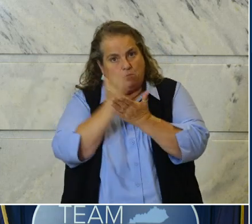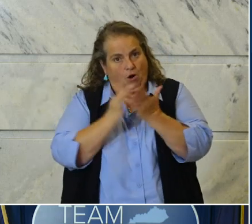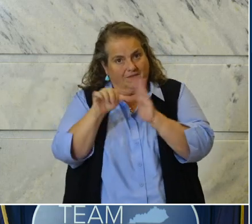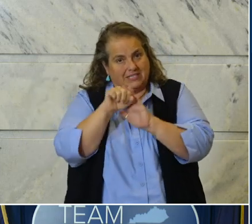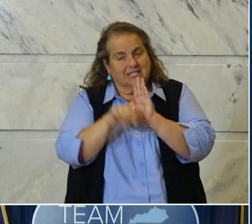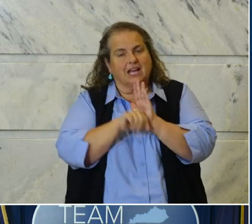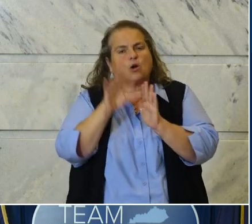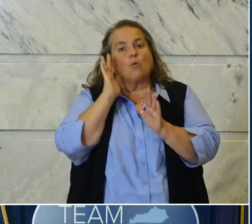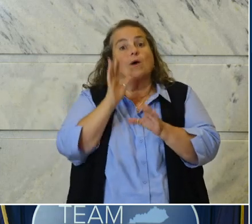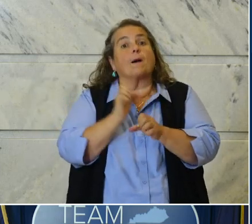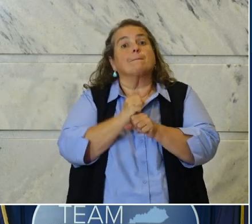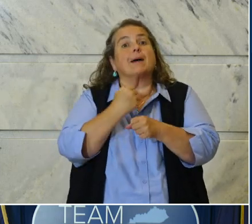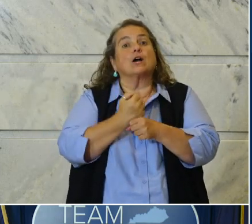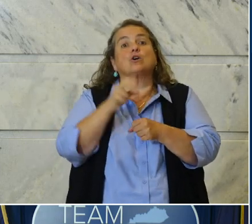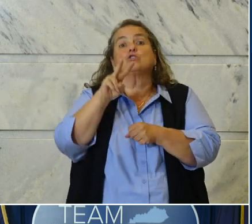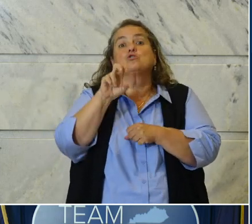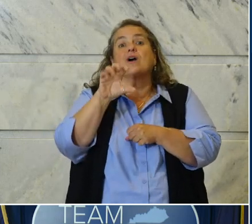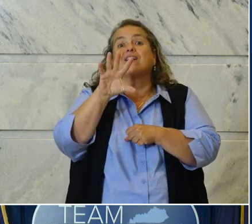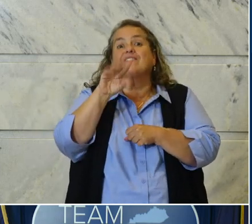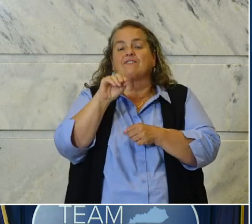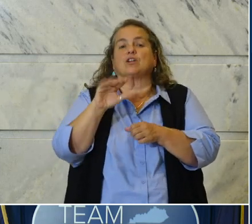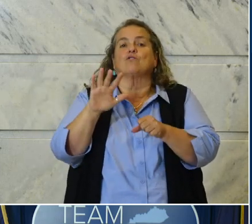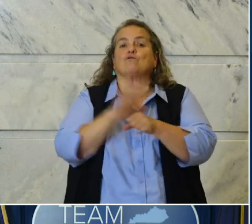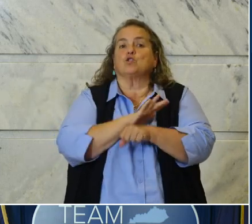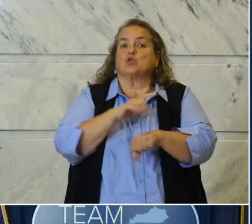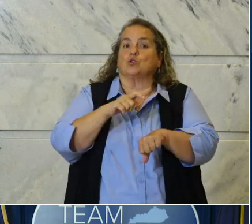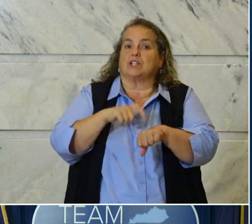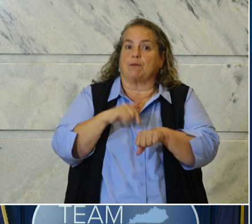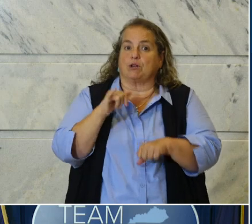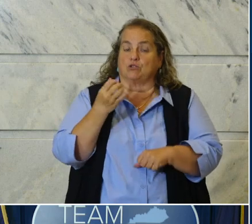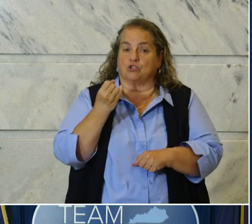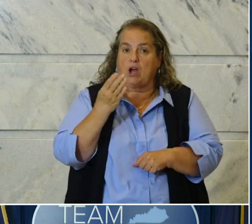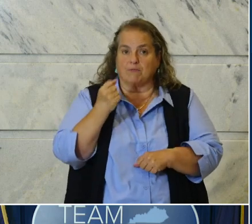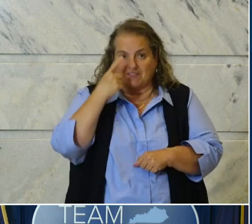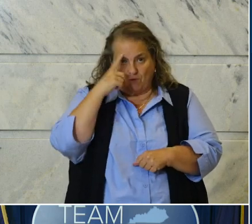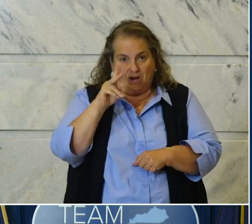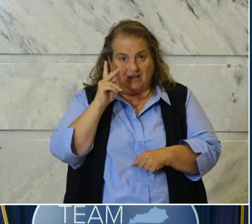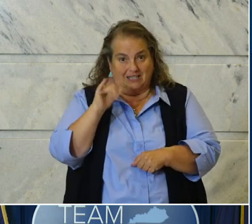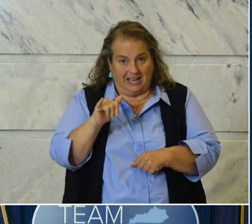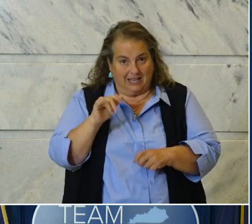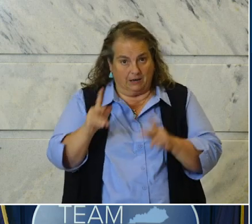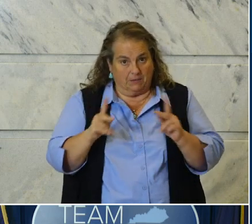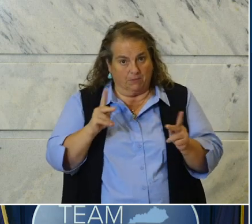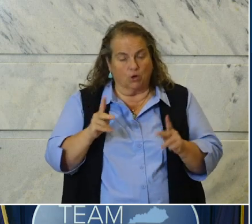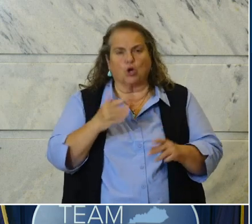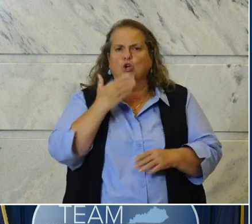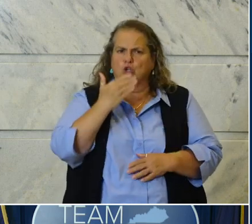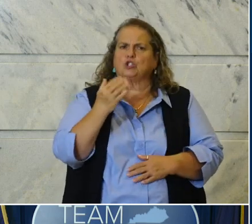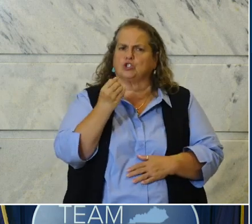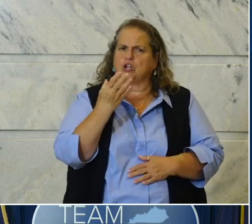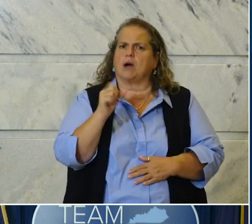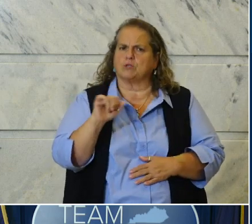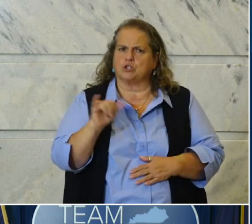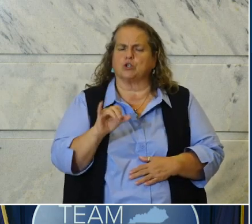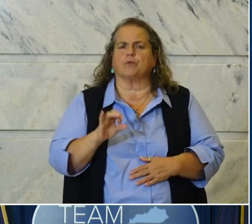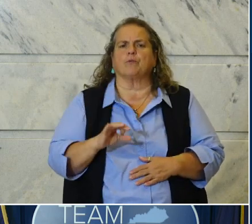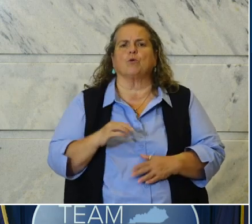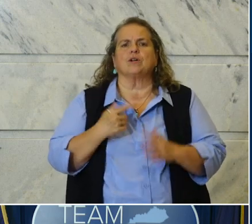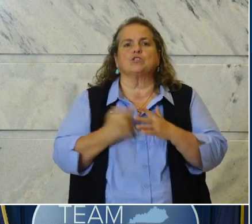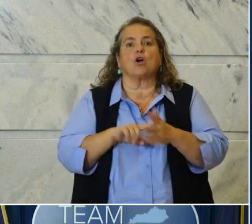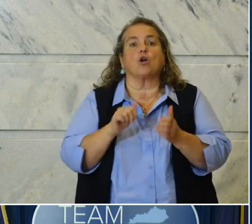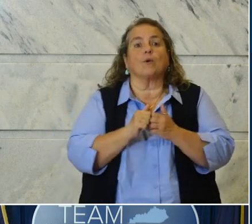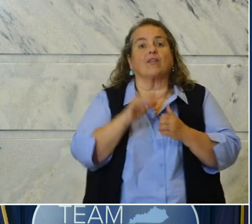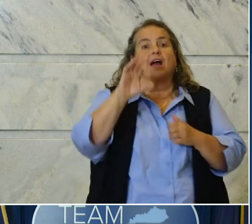approximately 250 full-time jobs for Kentucky residents. Good jobs, too. So let's start with